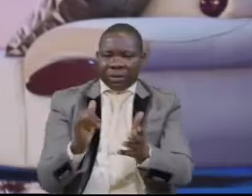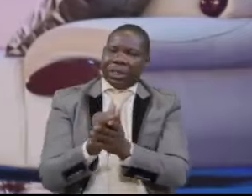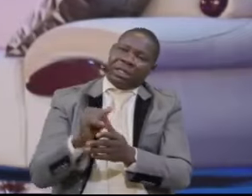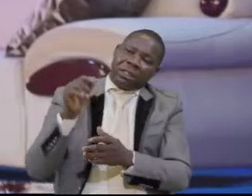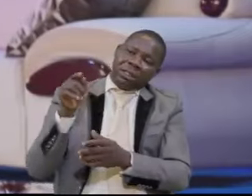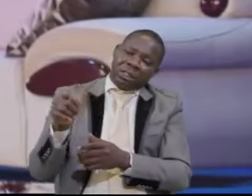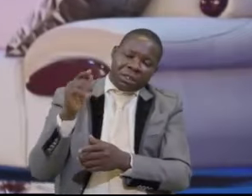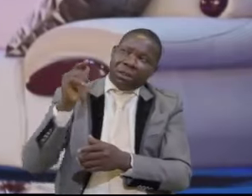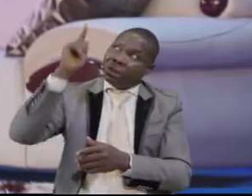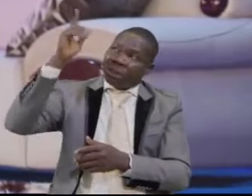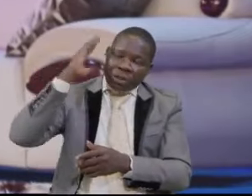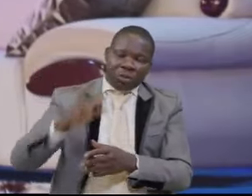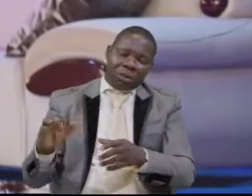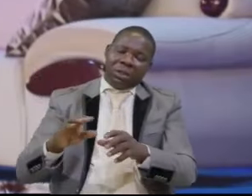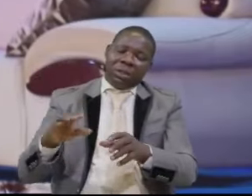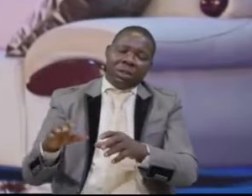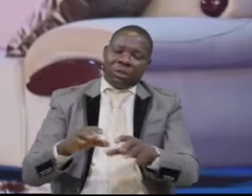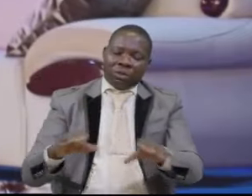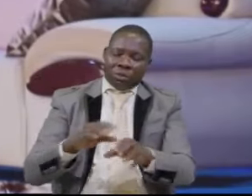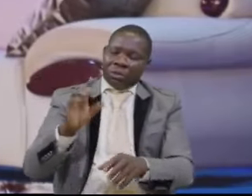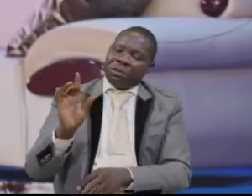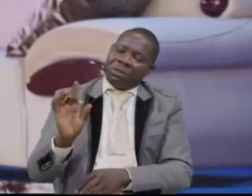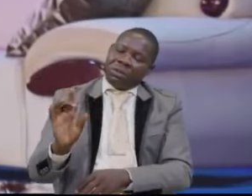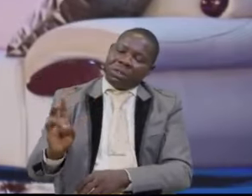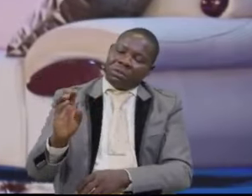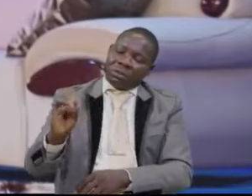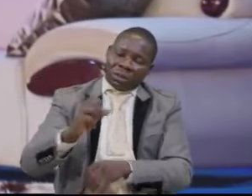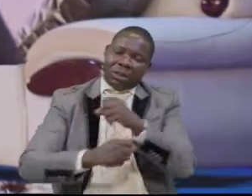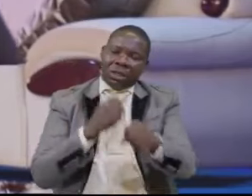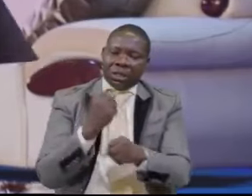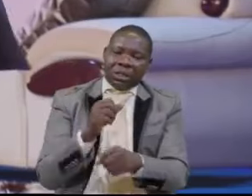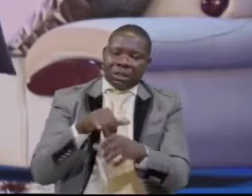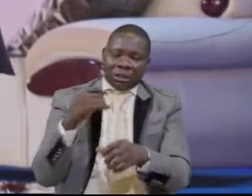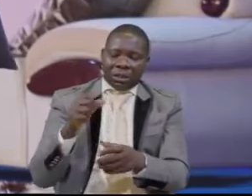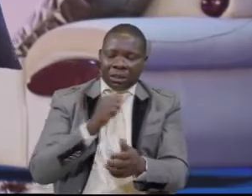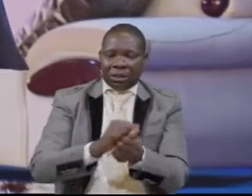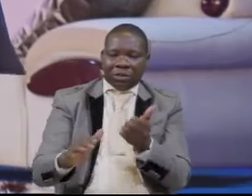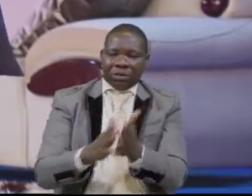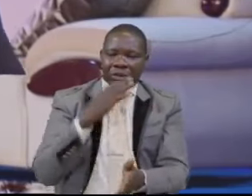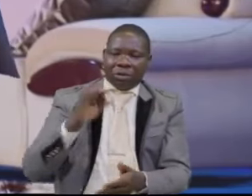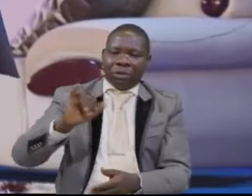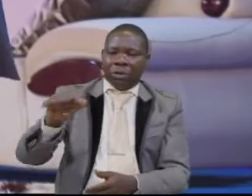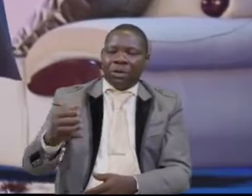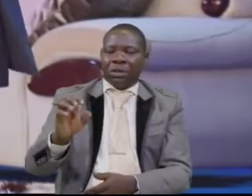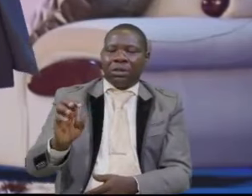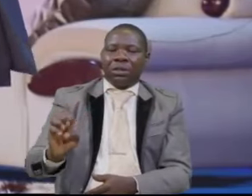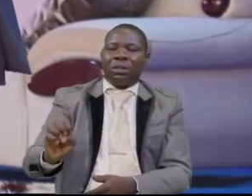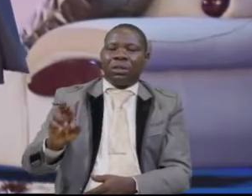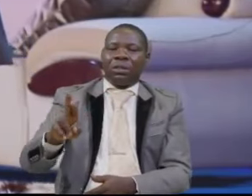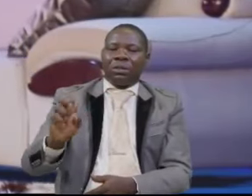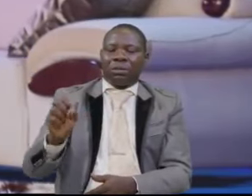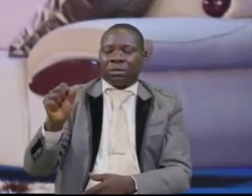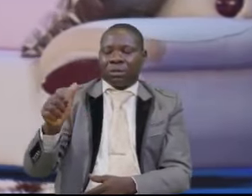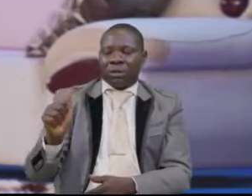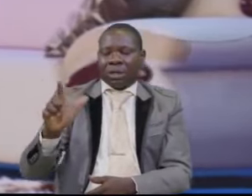accomplish 70 years in the desolations of Jerusalem. So he began to pray. Let's look at